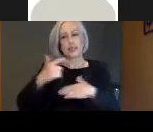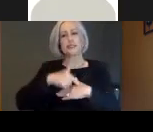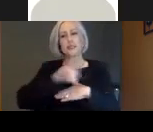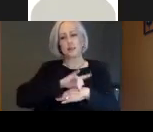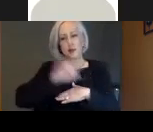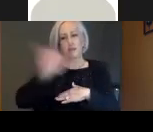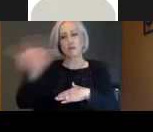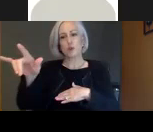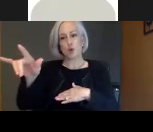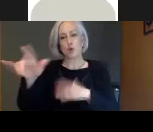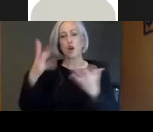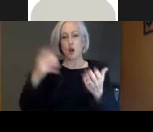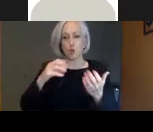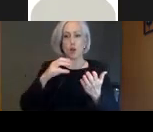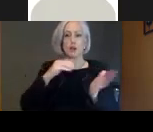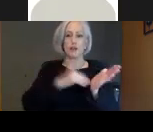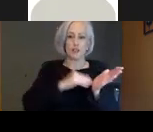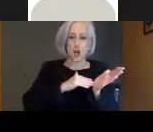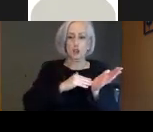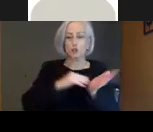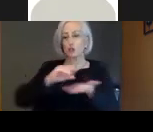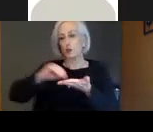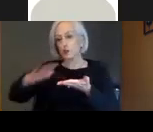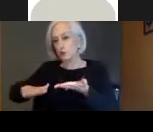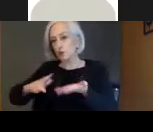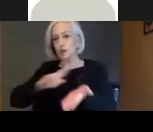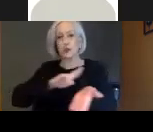doctors, the students, the nurse anesthetists at